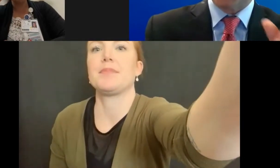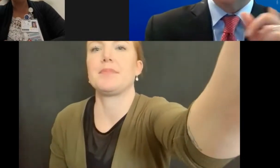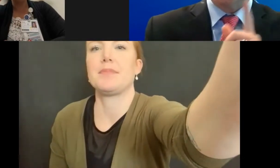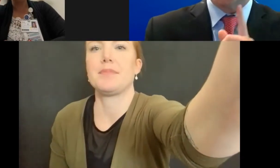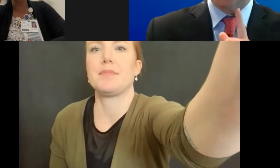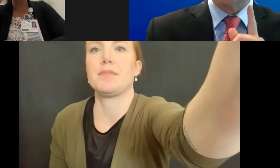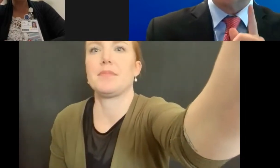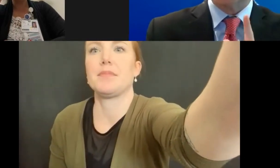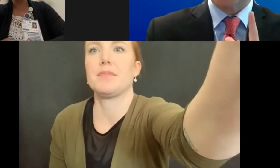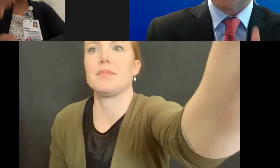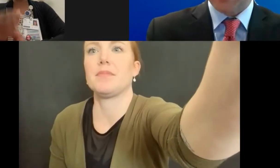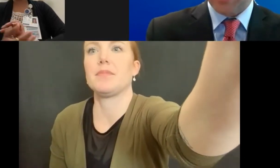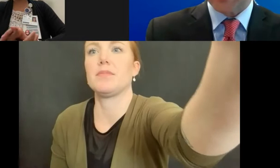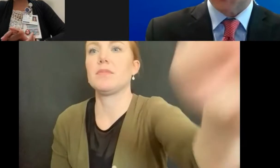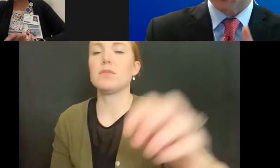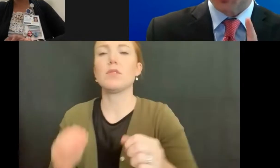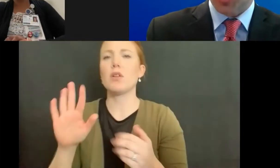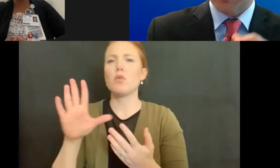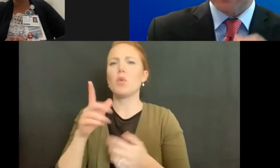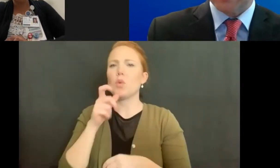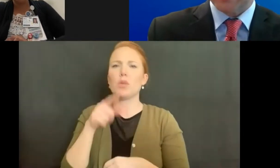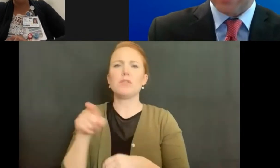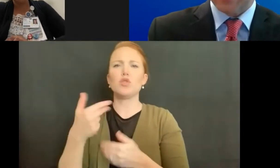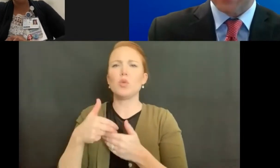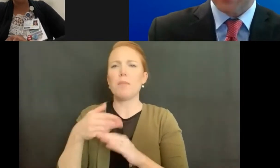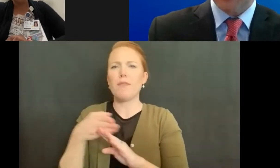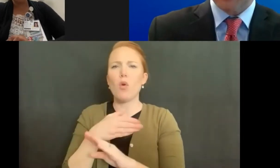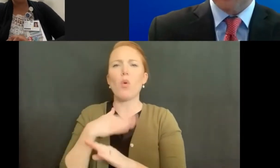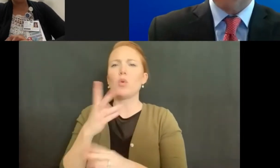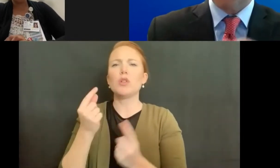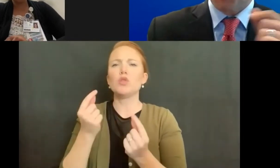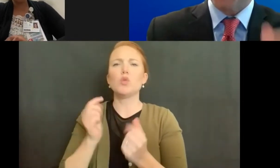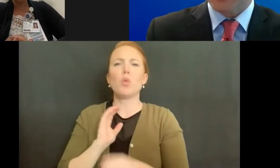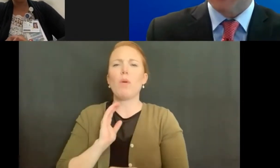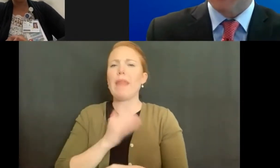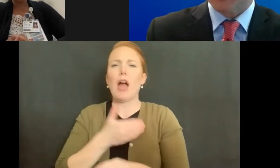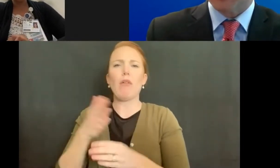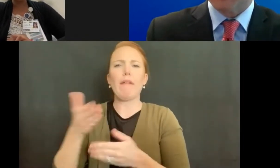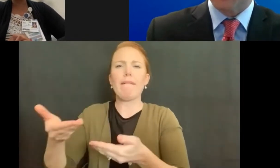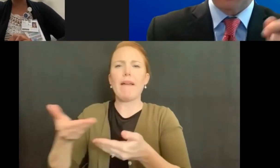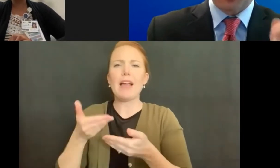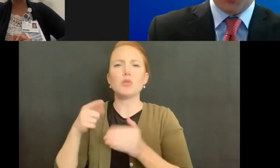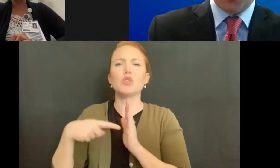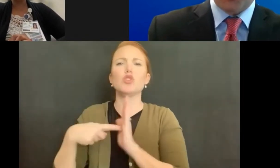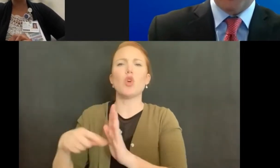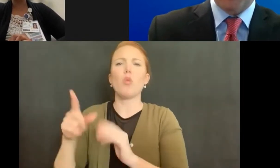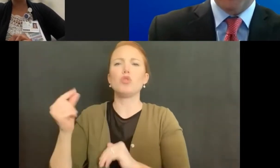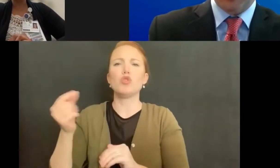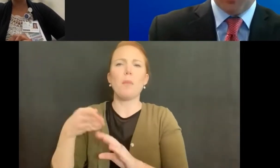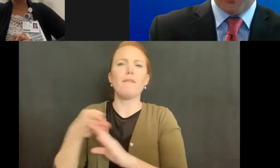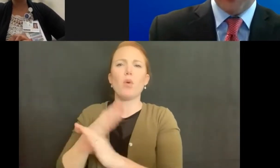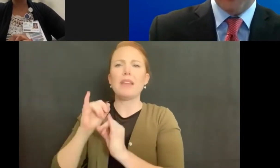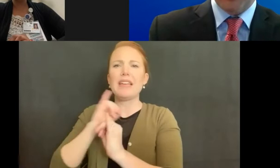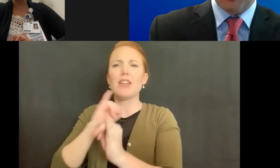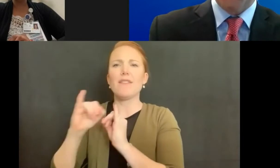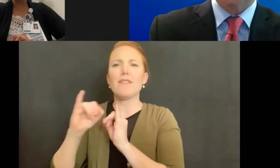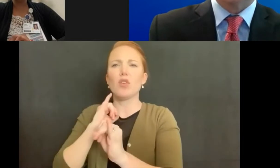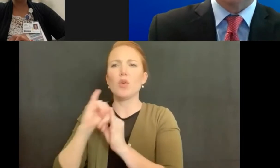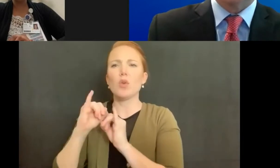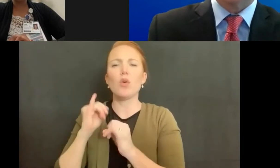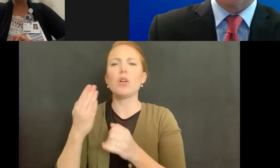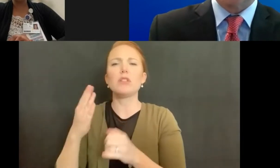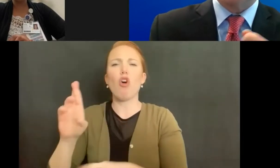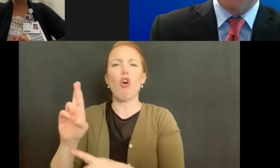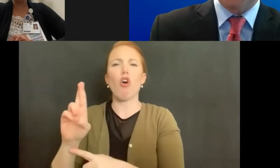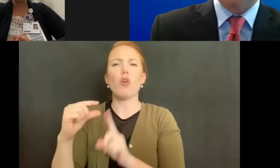here before, what do we always do with our guests that we show we did before the interview? It's an R word. What